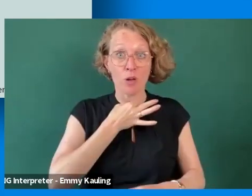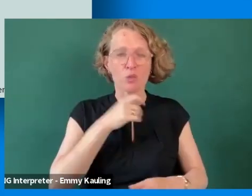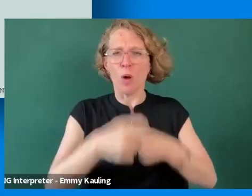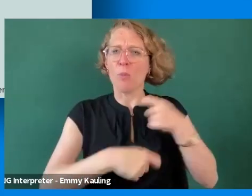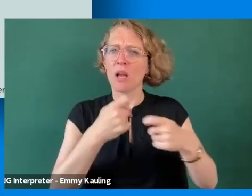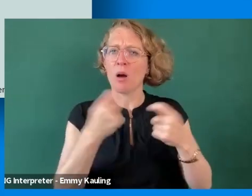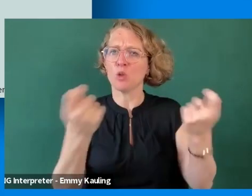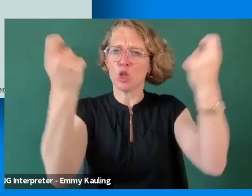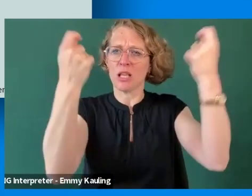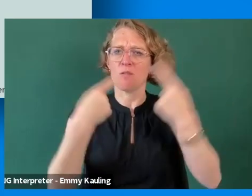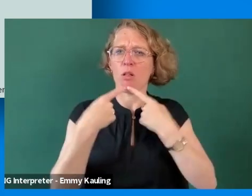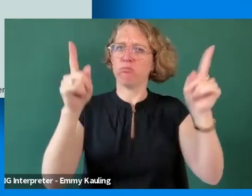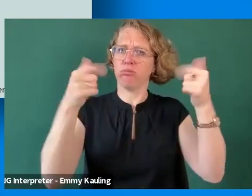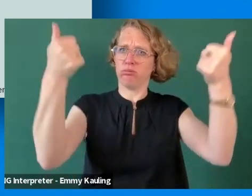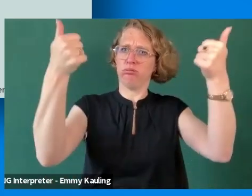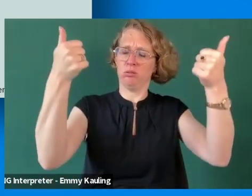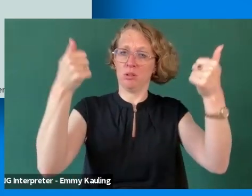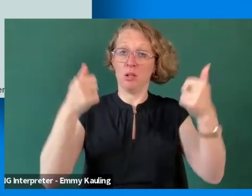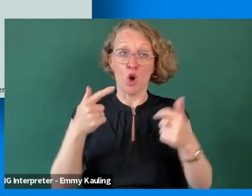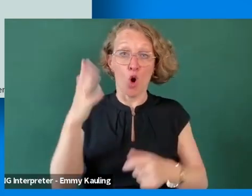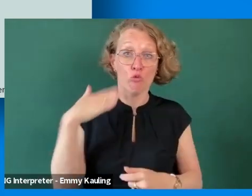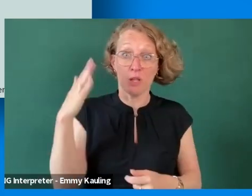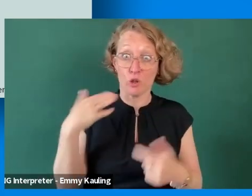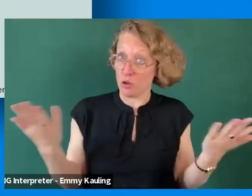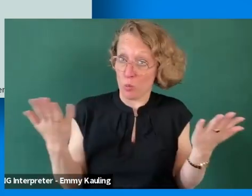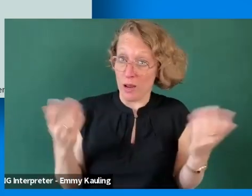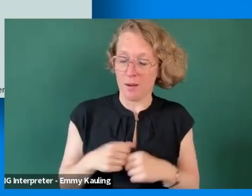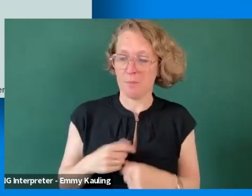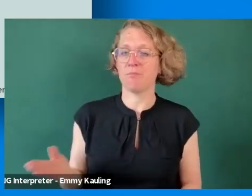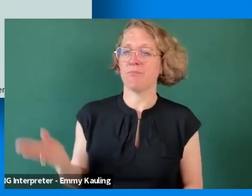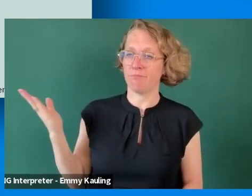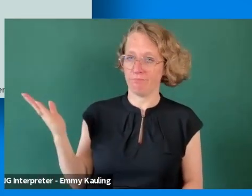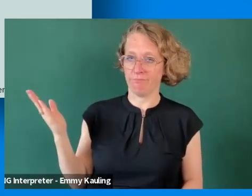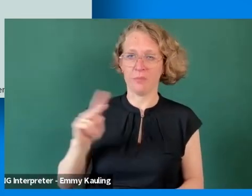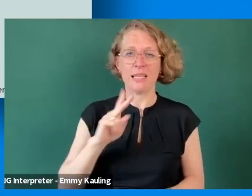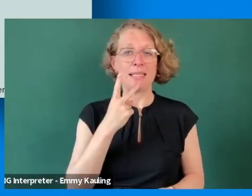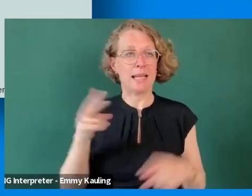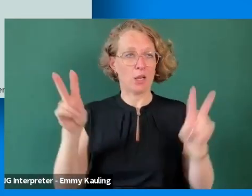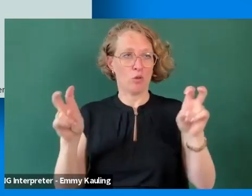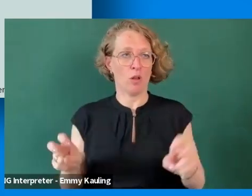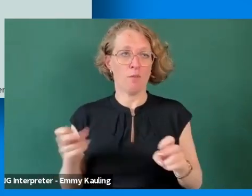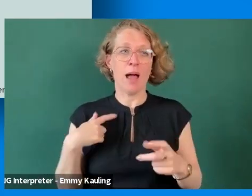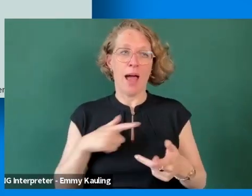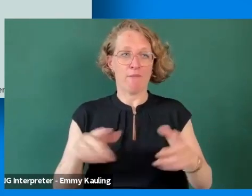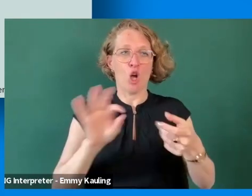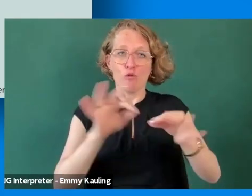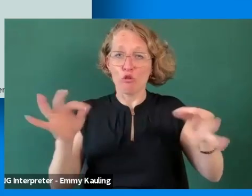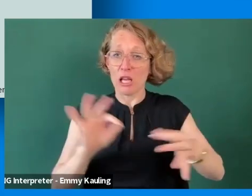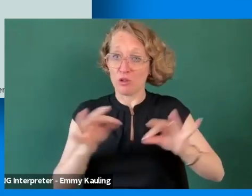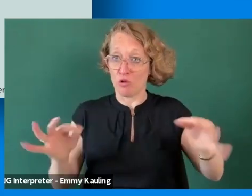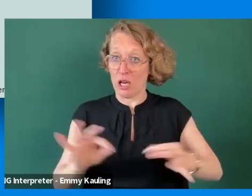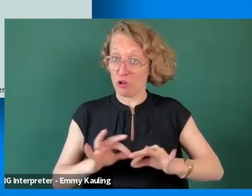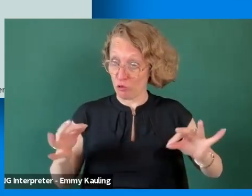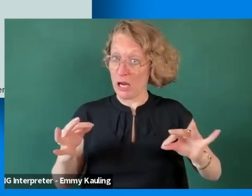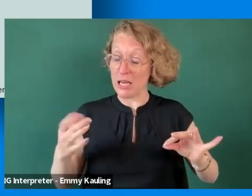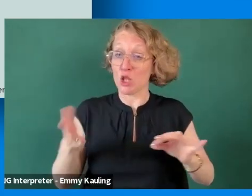where do we find that reassurance? Second quote is, I have a logbook of phrases from successful grants that